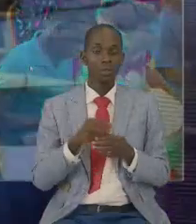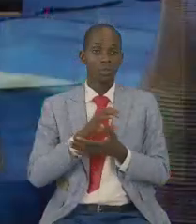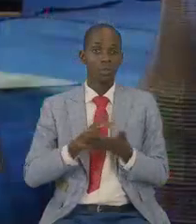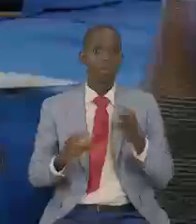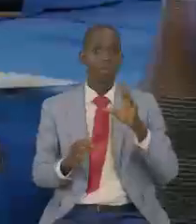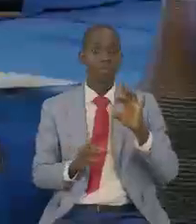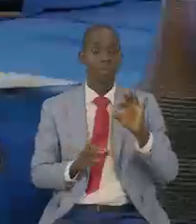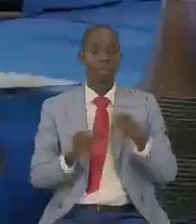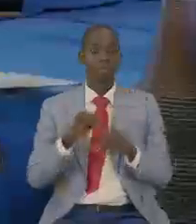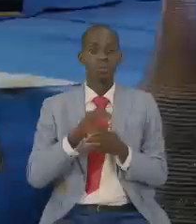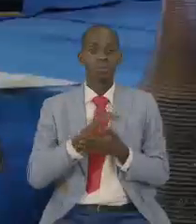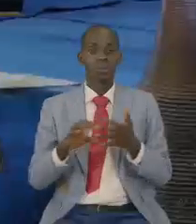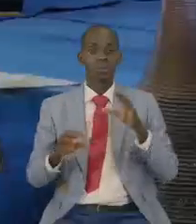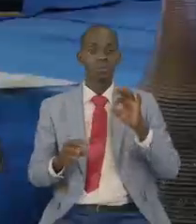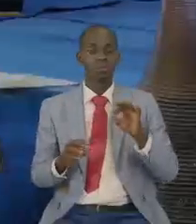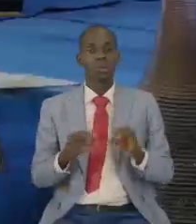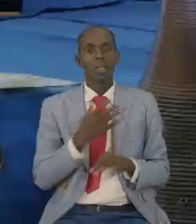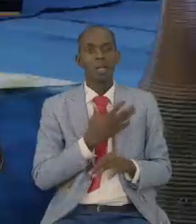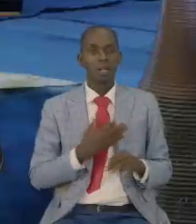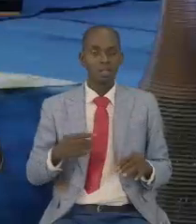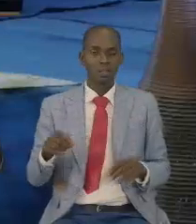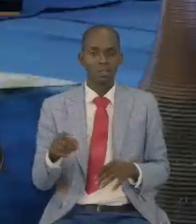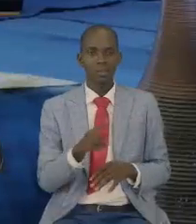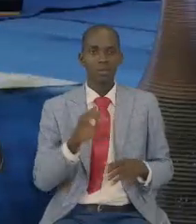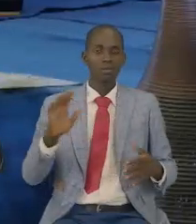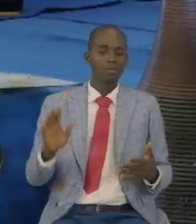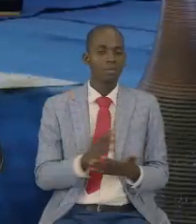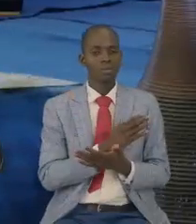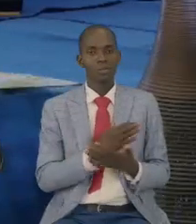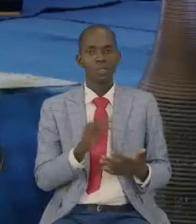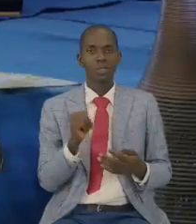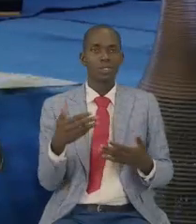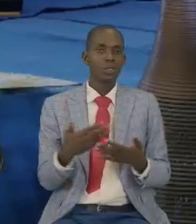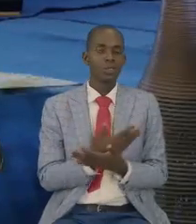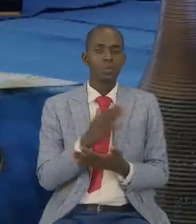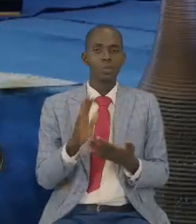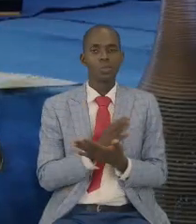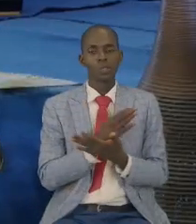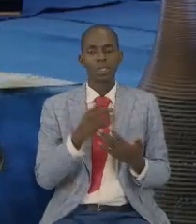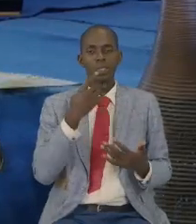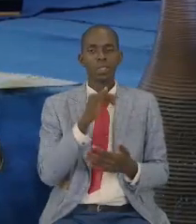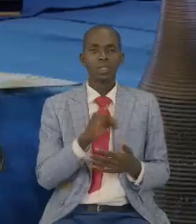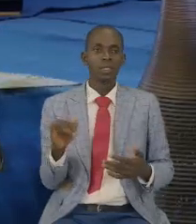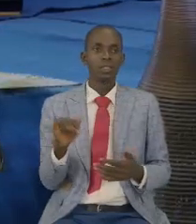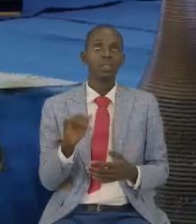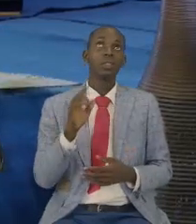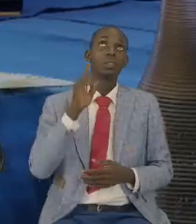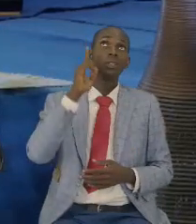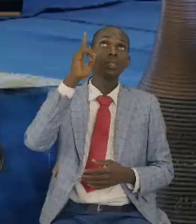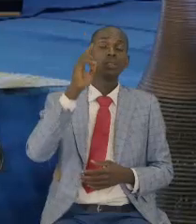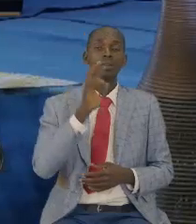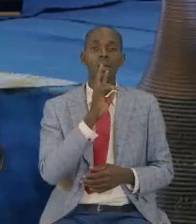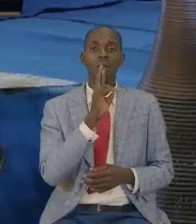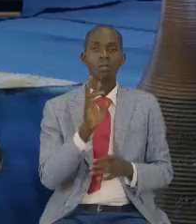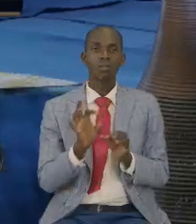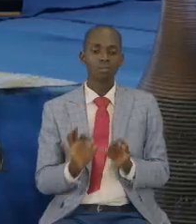a new song, saying, thou art worthy, Lamb, thou art